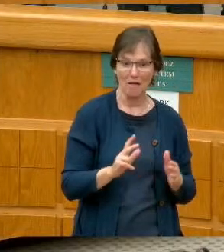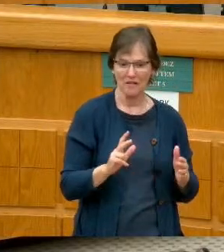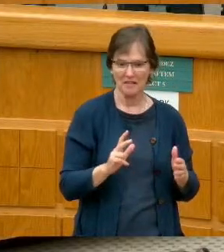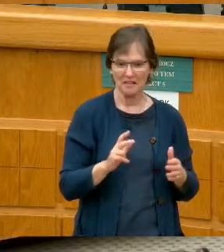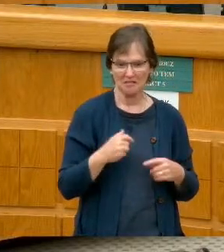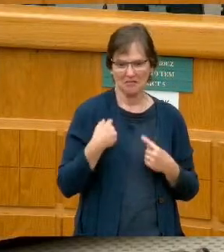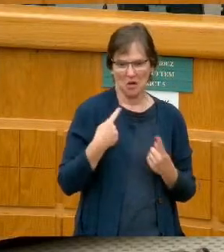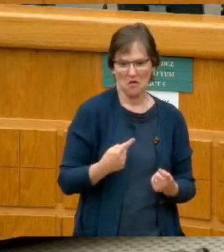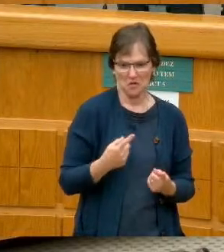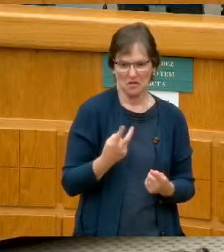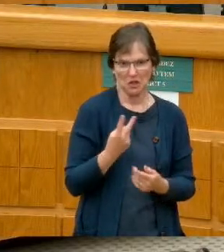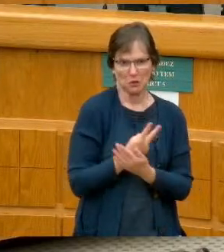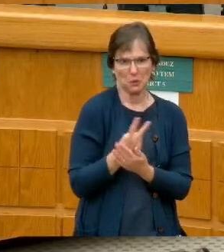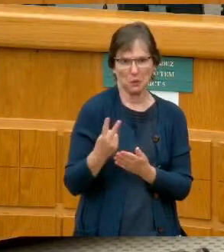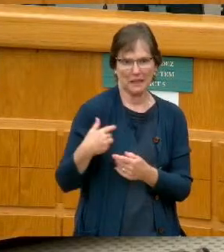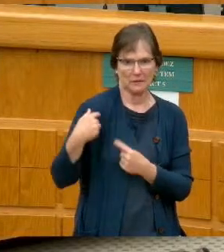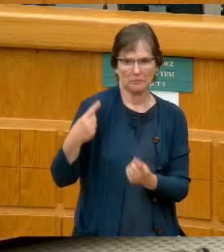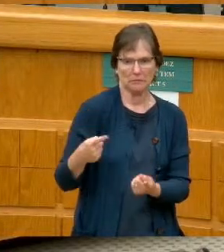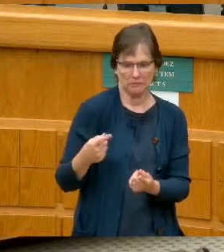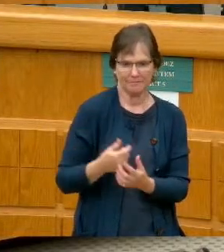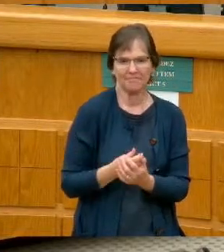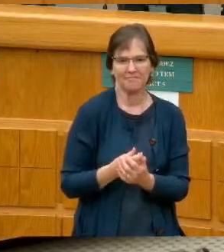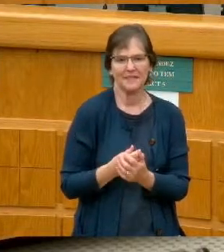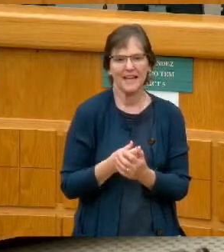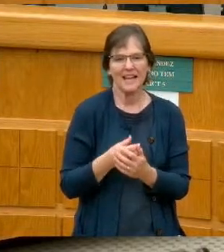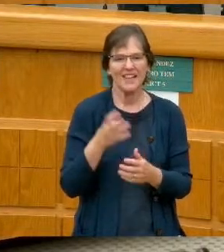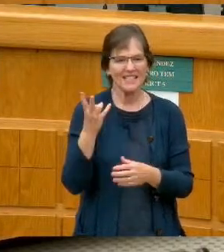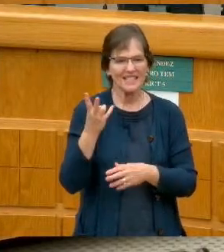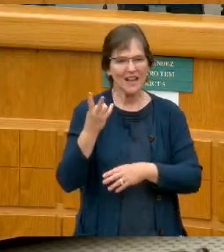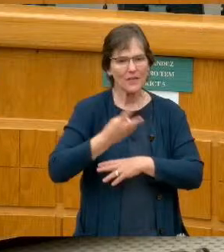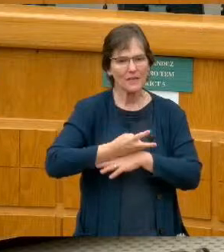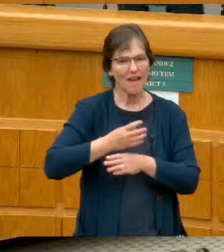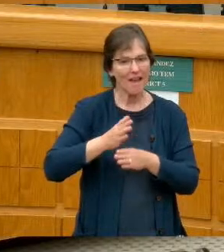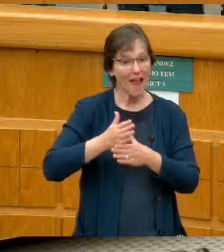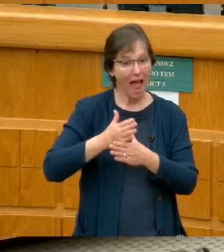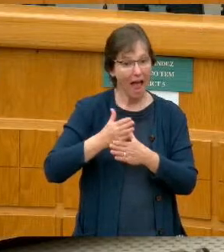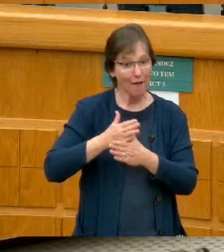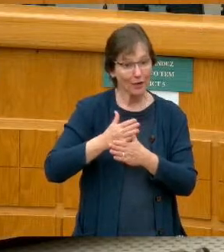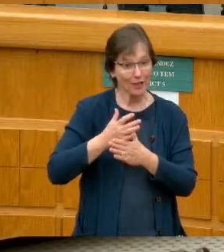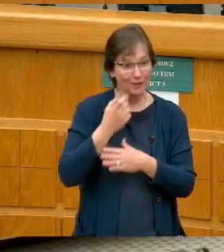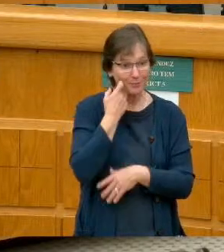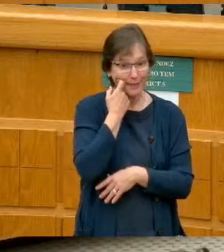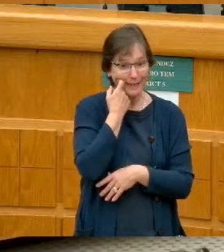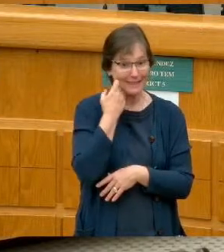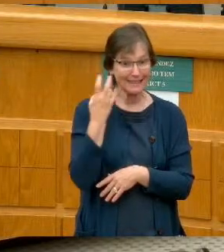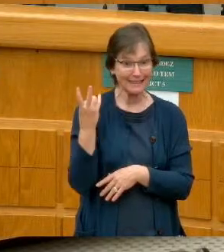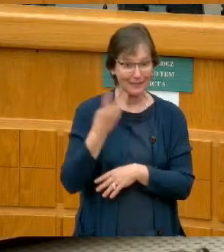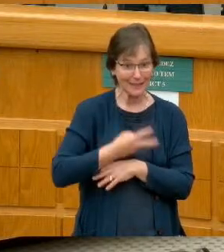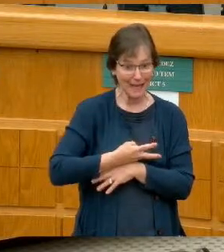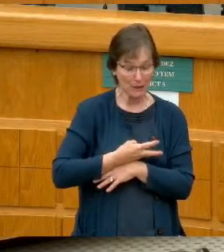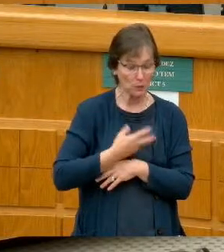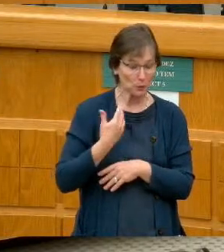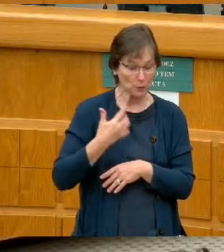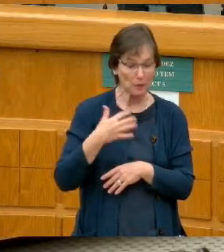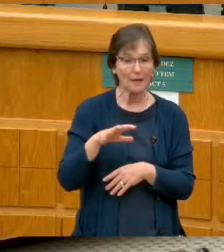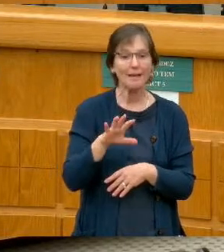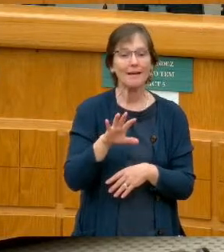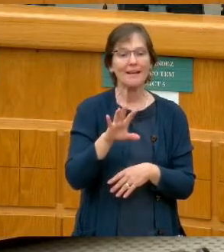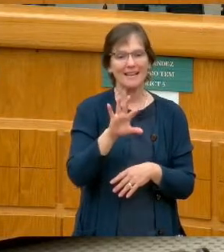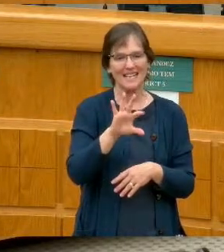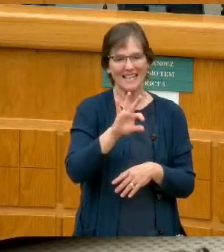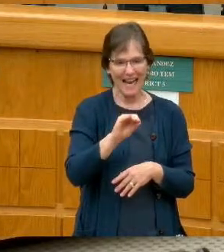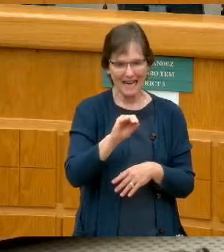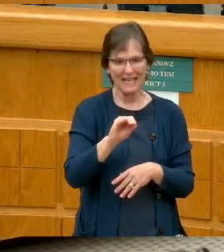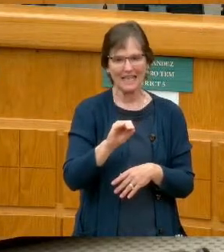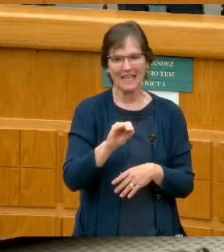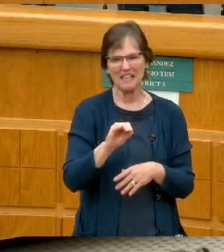And so the 7-day daily average, when you look at the past 7 days, that daily average is 90 cases per